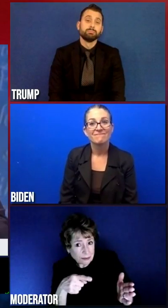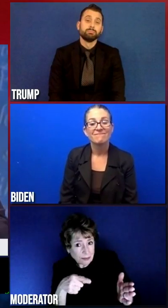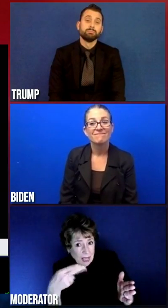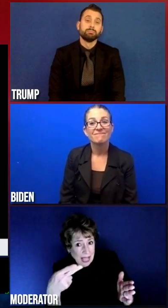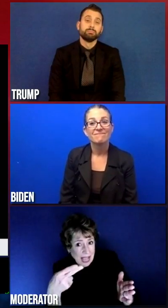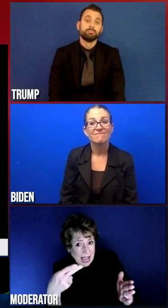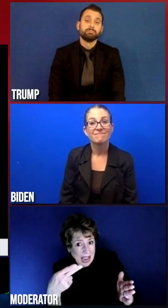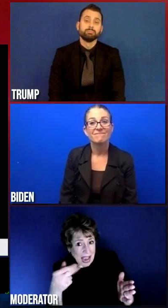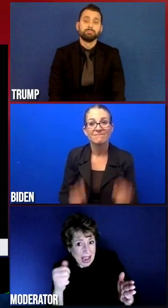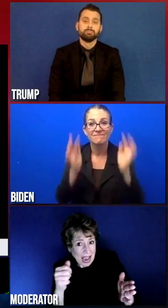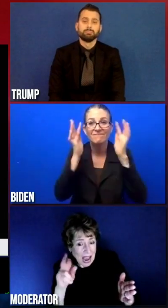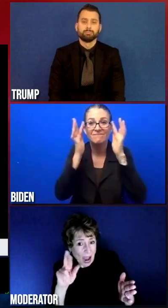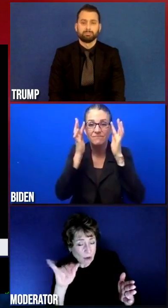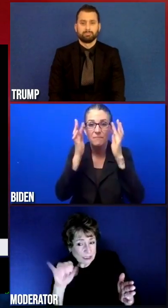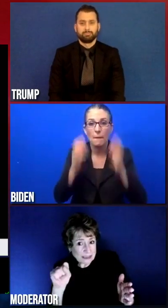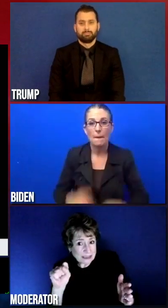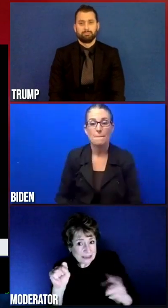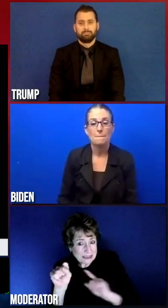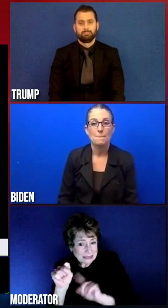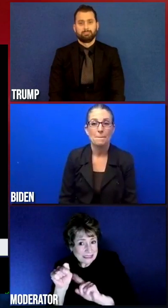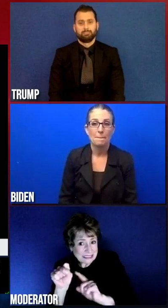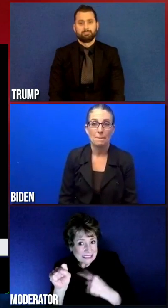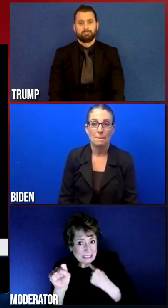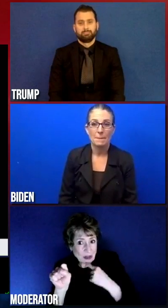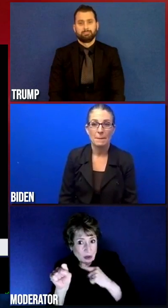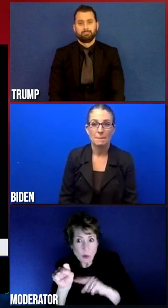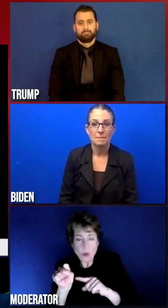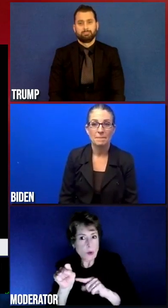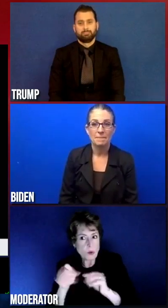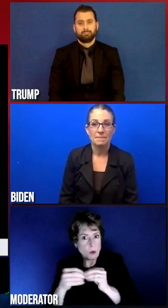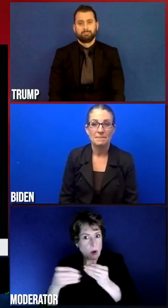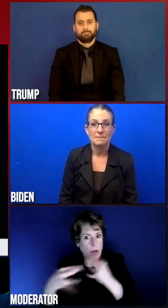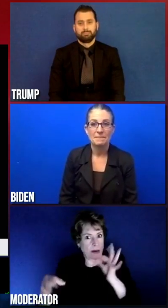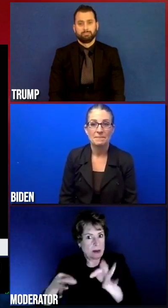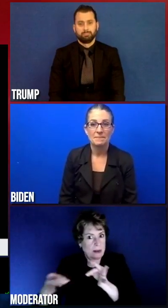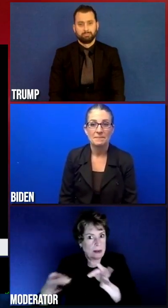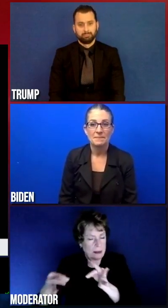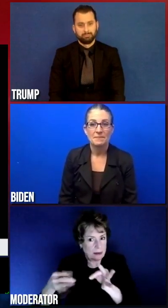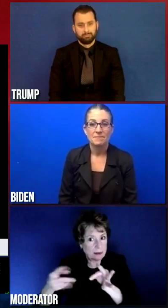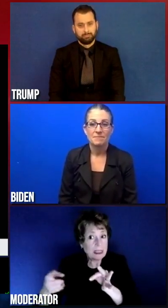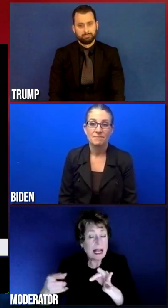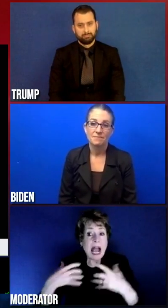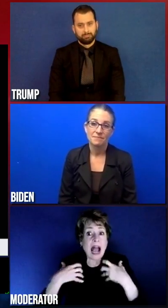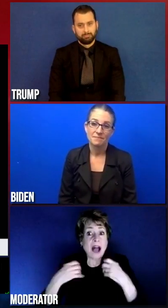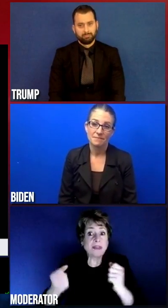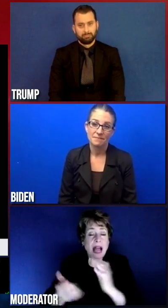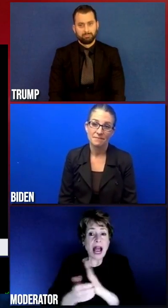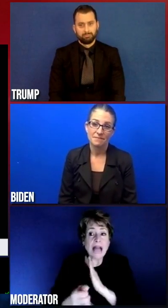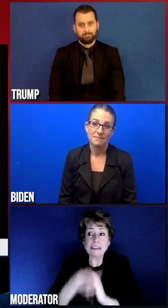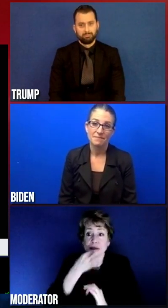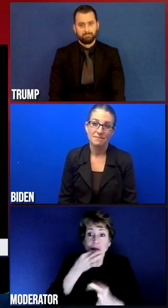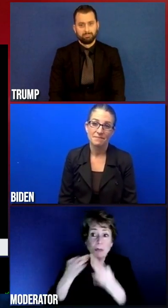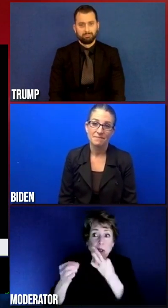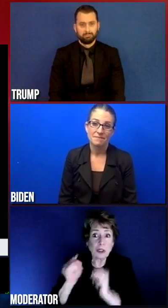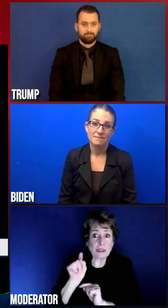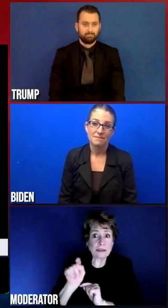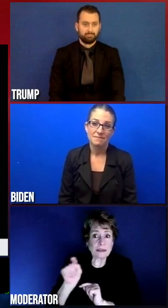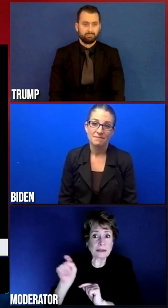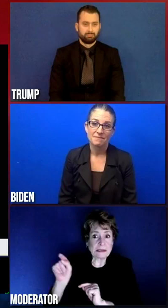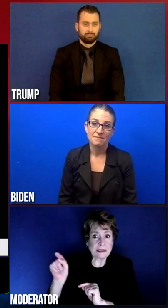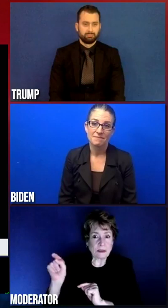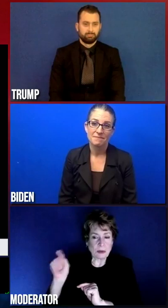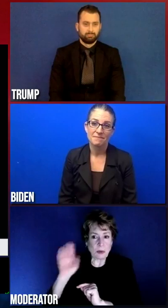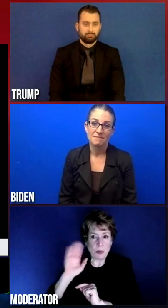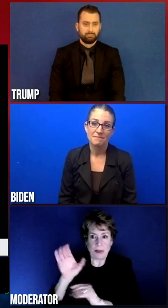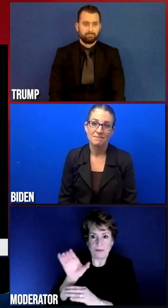health experts, quote, will be muzzled, will be suppressed. Given the fact that polls already show that